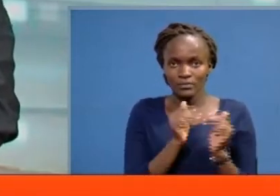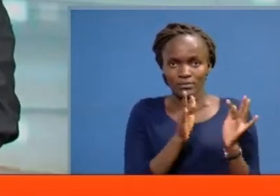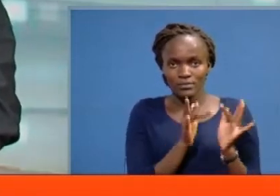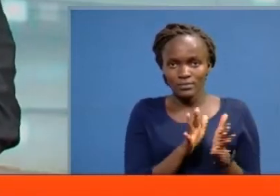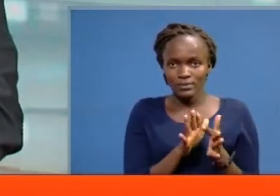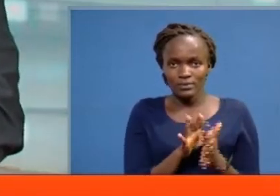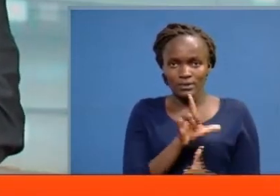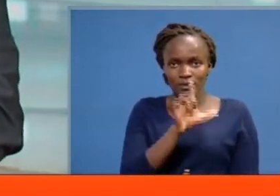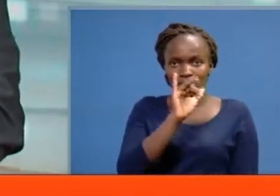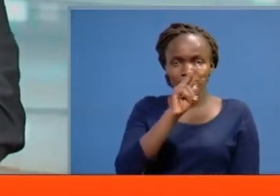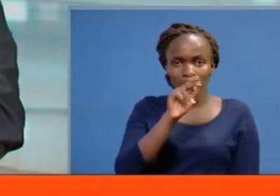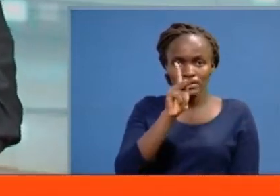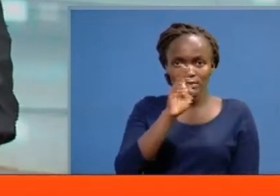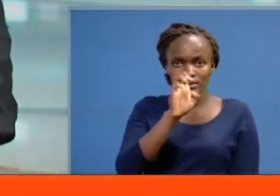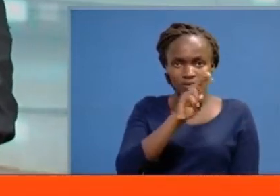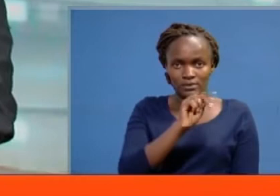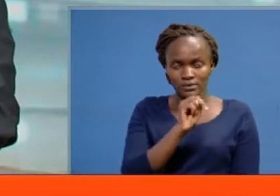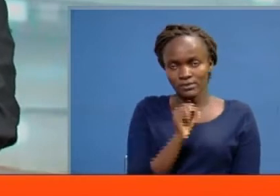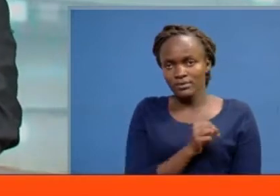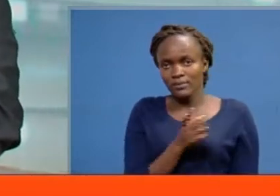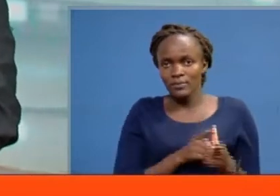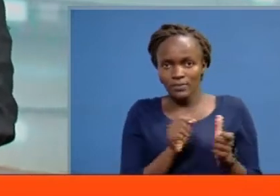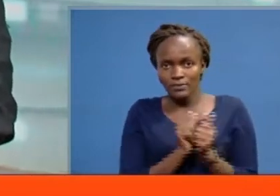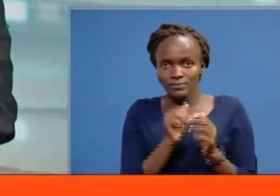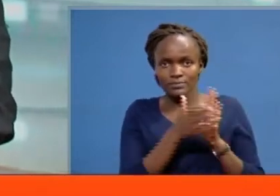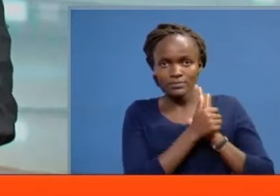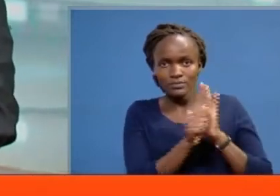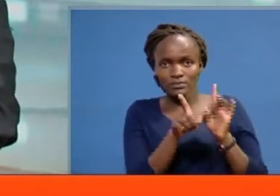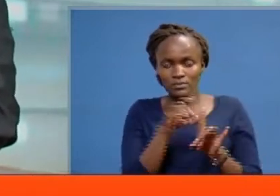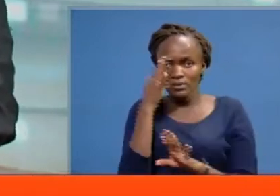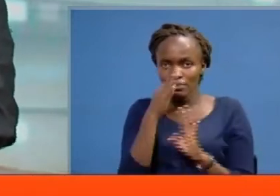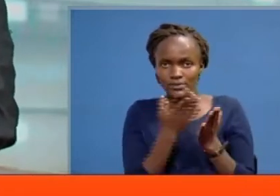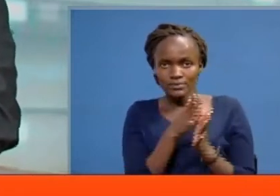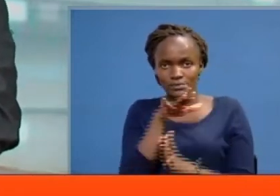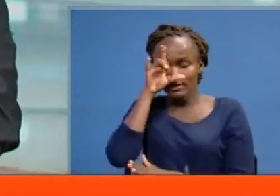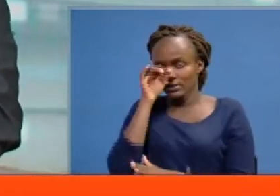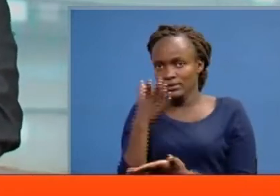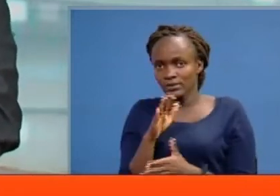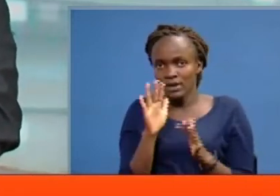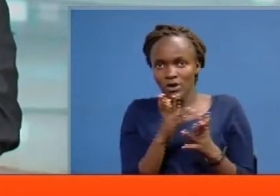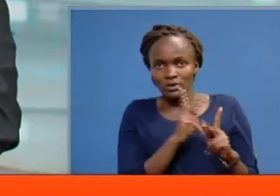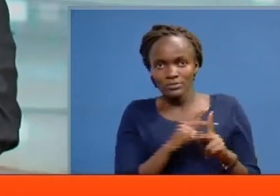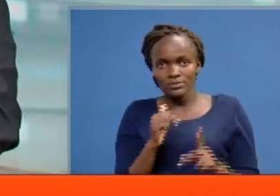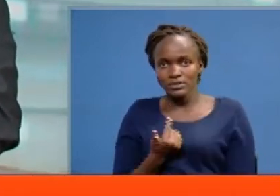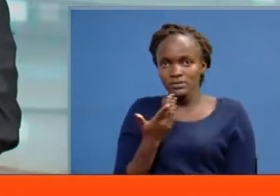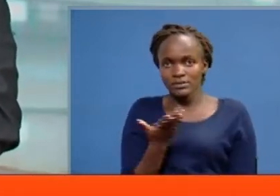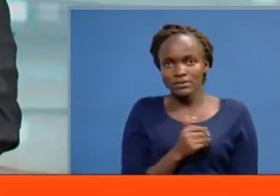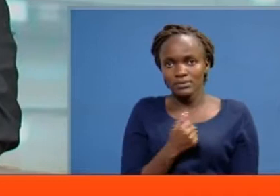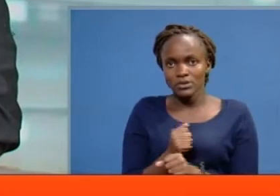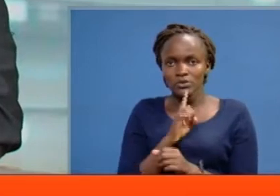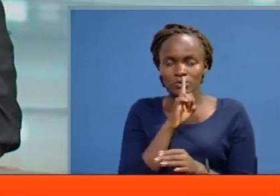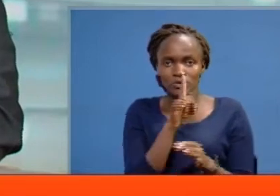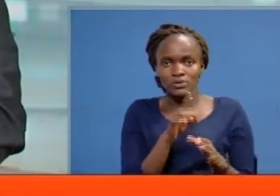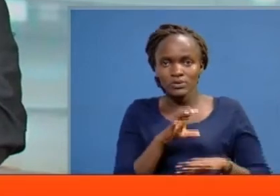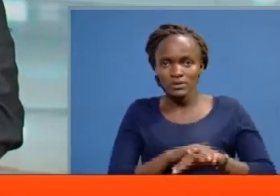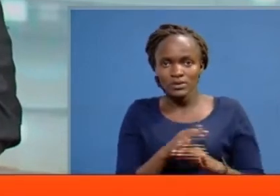is linked with professionals. Right. And maybe others, maybe like Facebook or Twitter. How can one position themselves online to make sure they get the